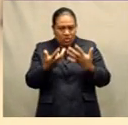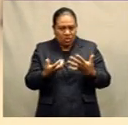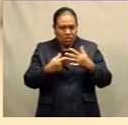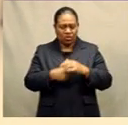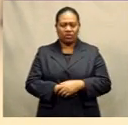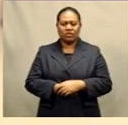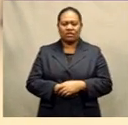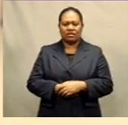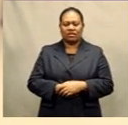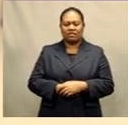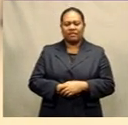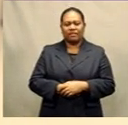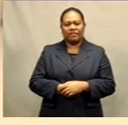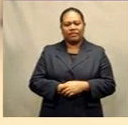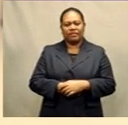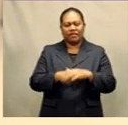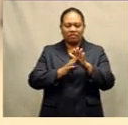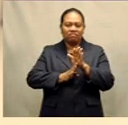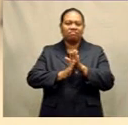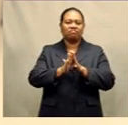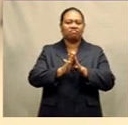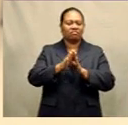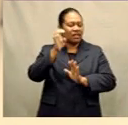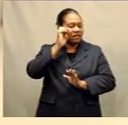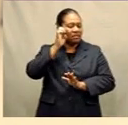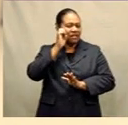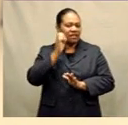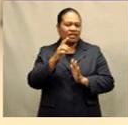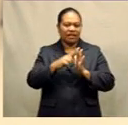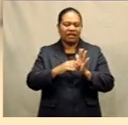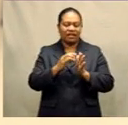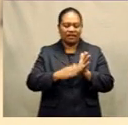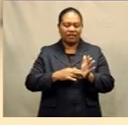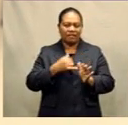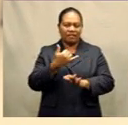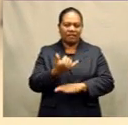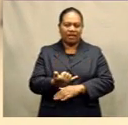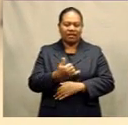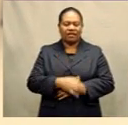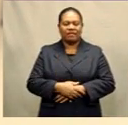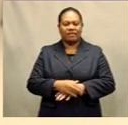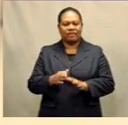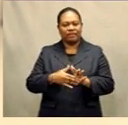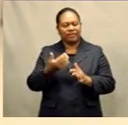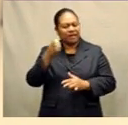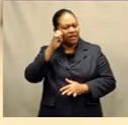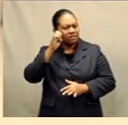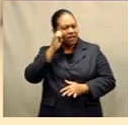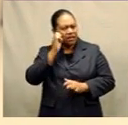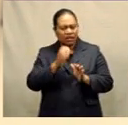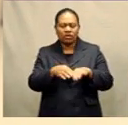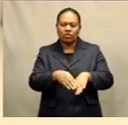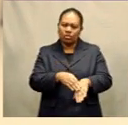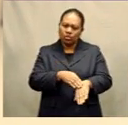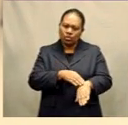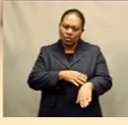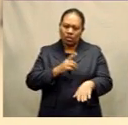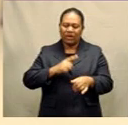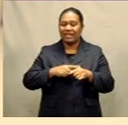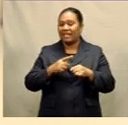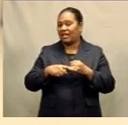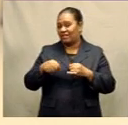underlying inflation rose less than expected in May. Although inflation is expected to slow towards this year